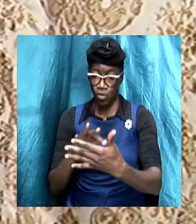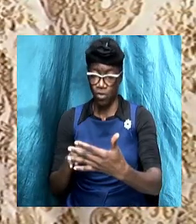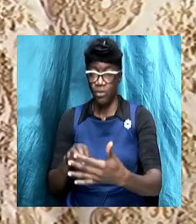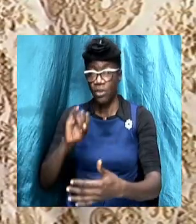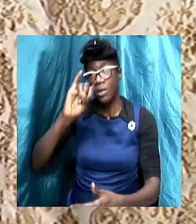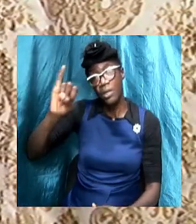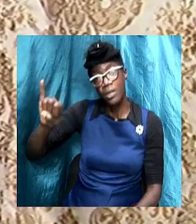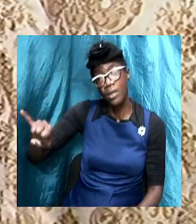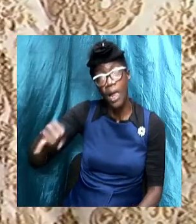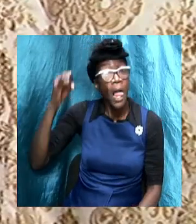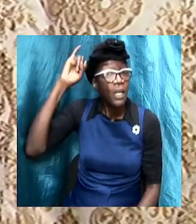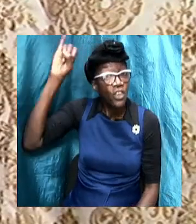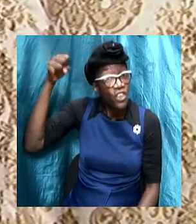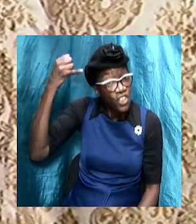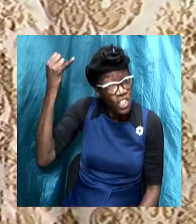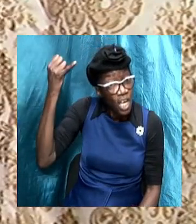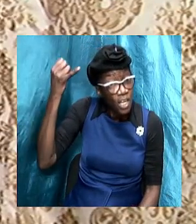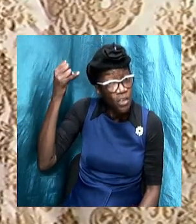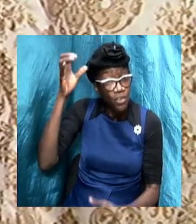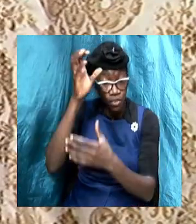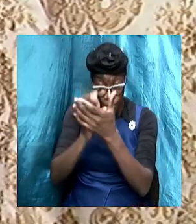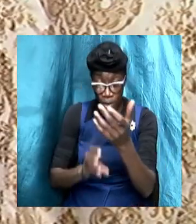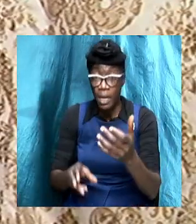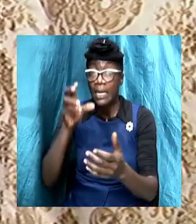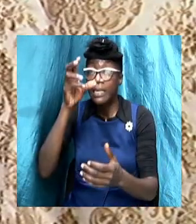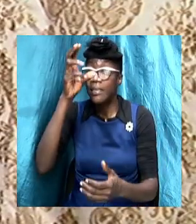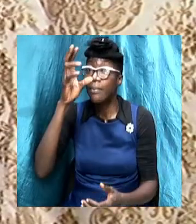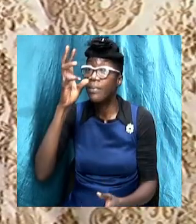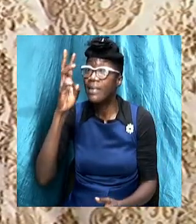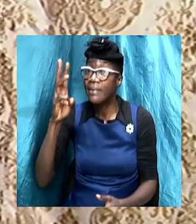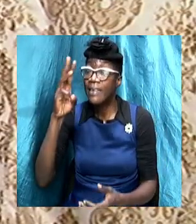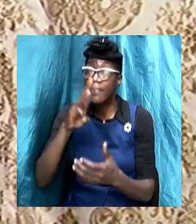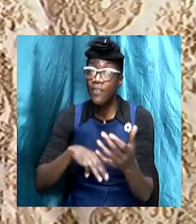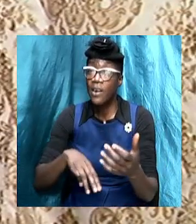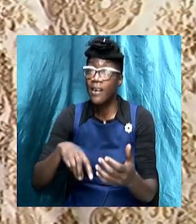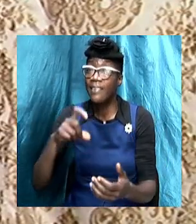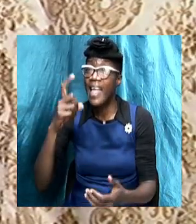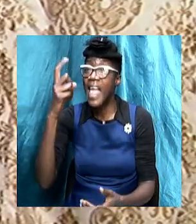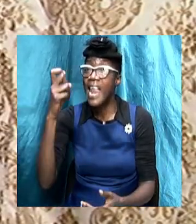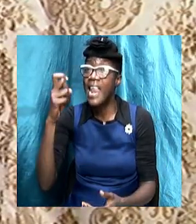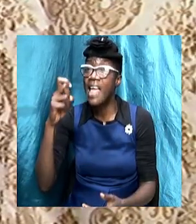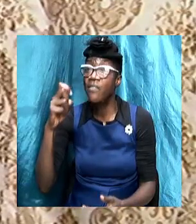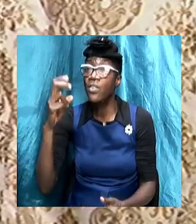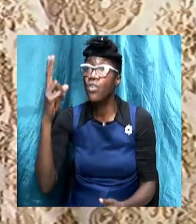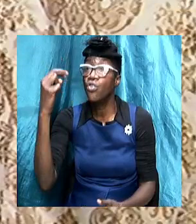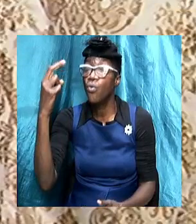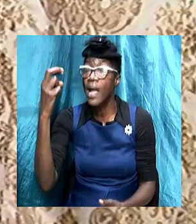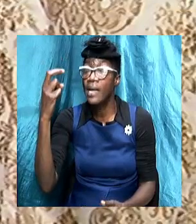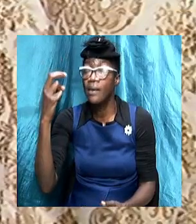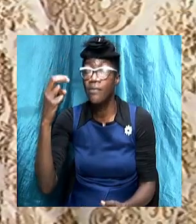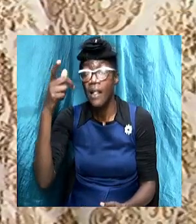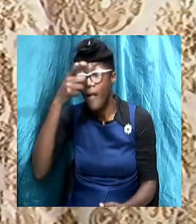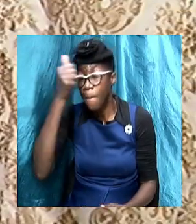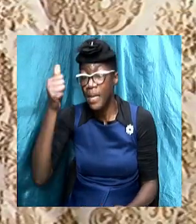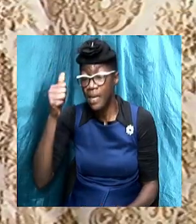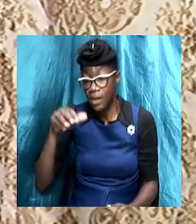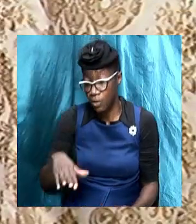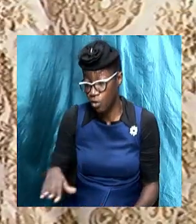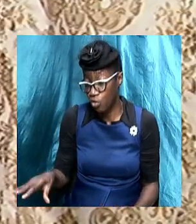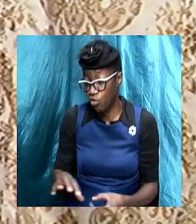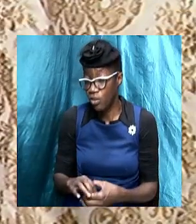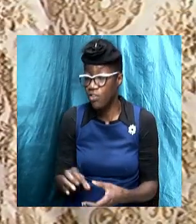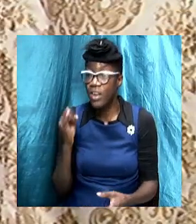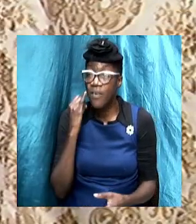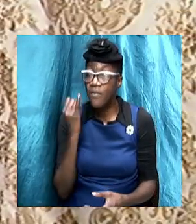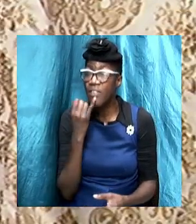11 to 12. And as I said earlier, because the children of Israel did not know who